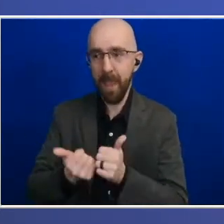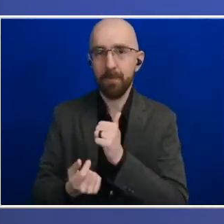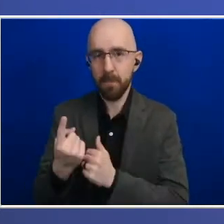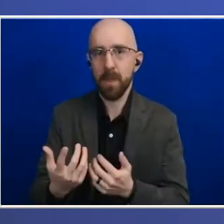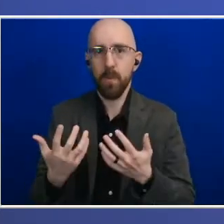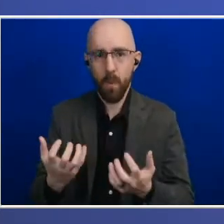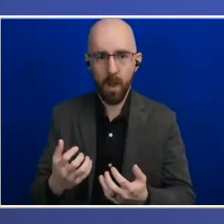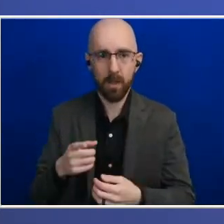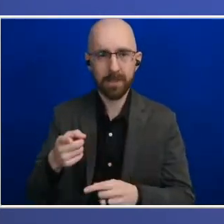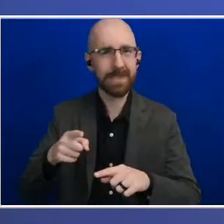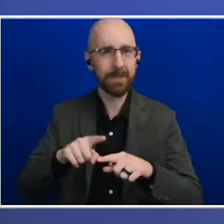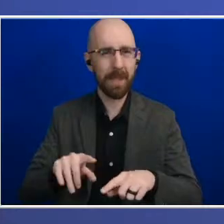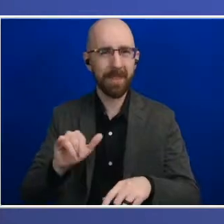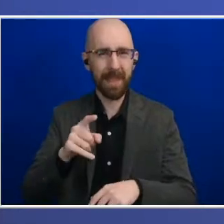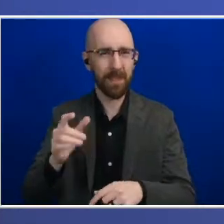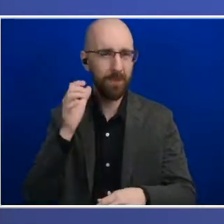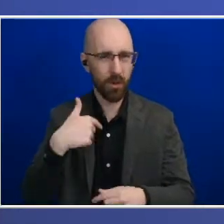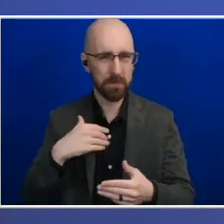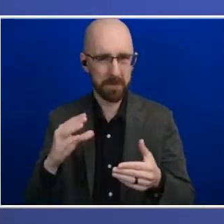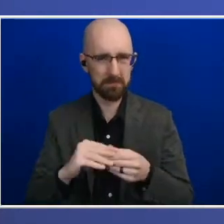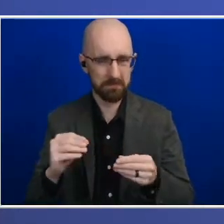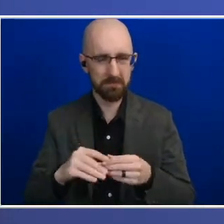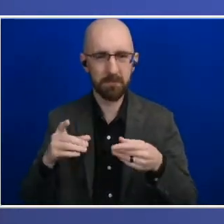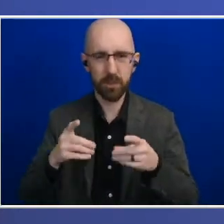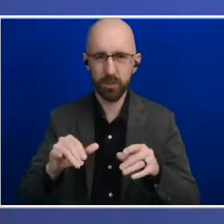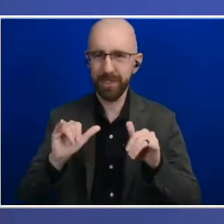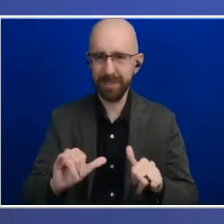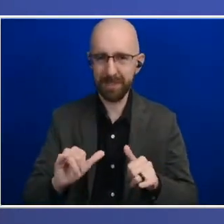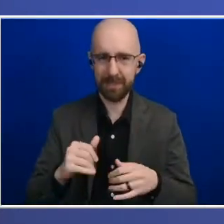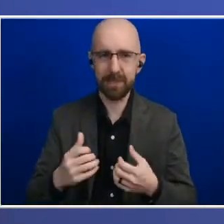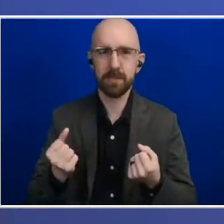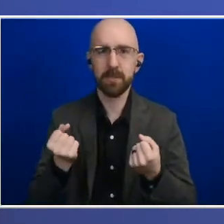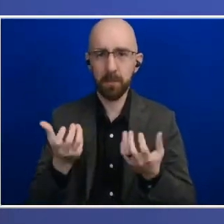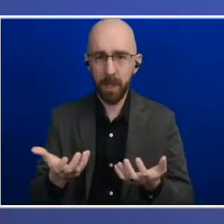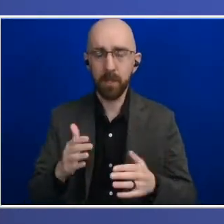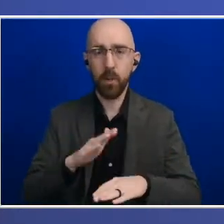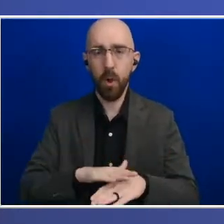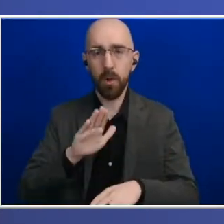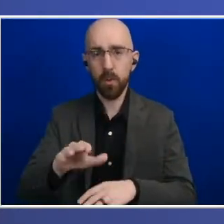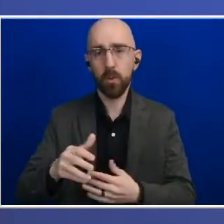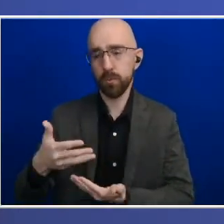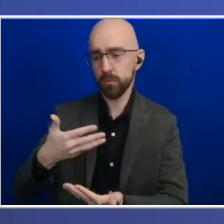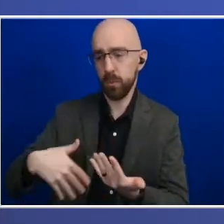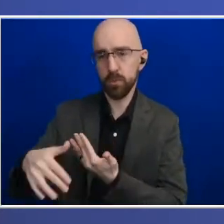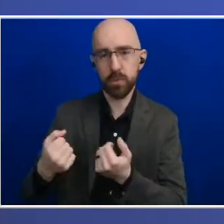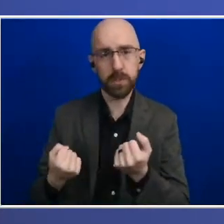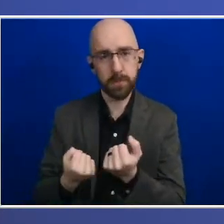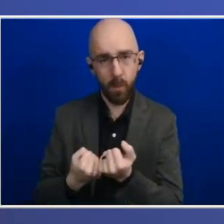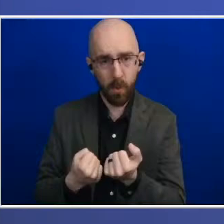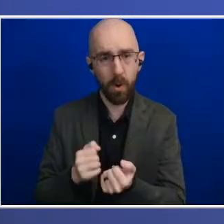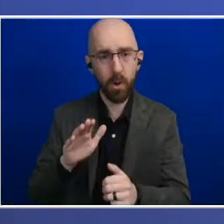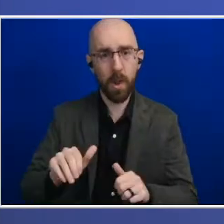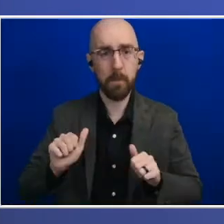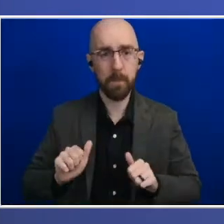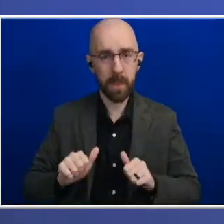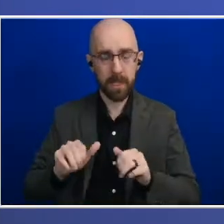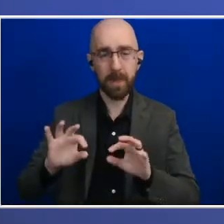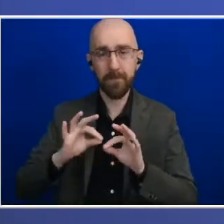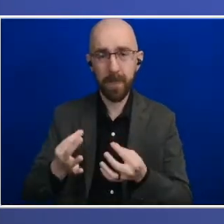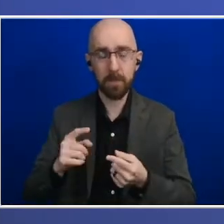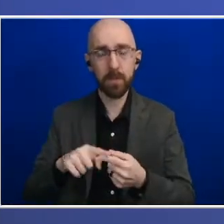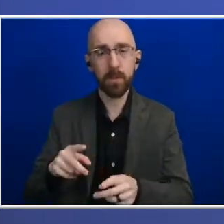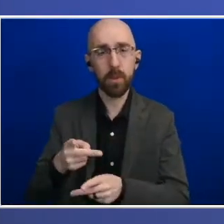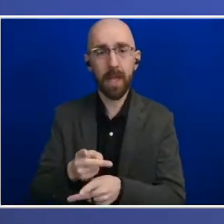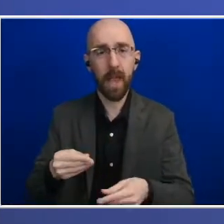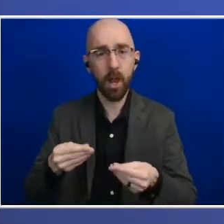say during this session, that so much on your social support mechanisms, your ability of your family to be caregivers, your